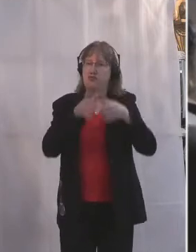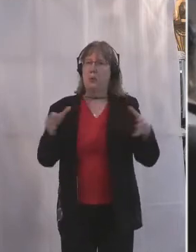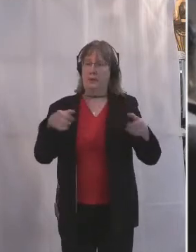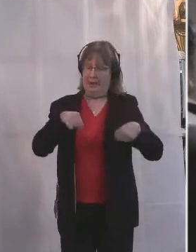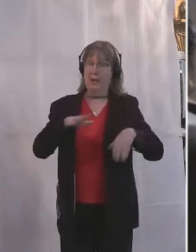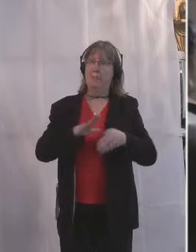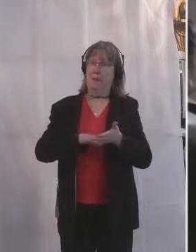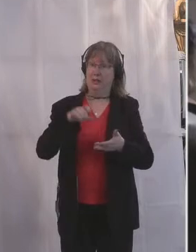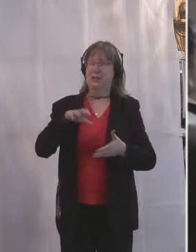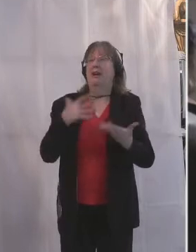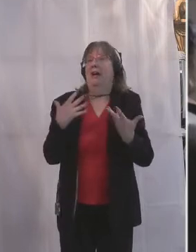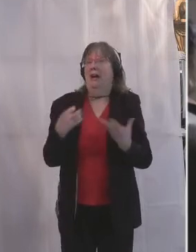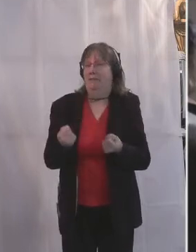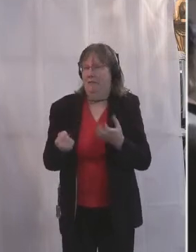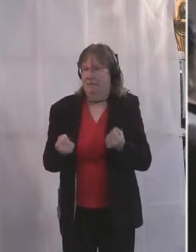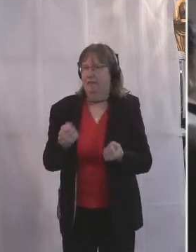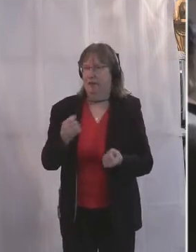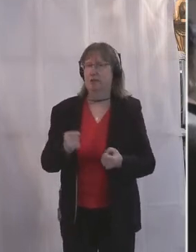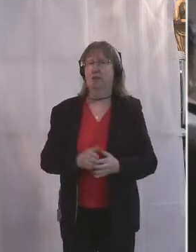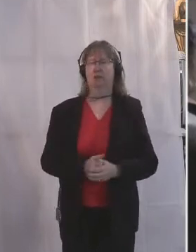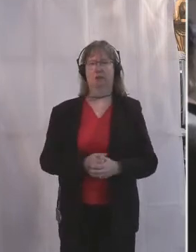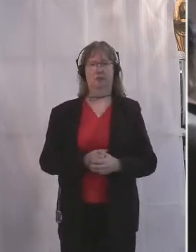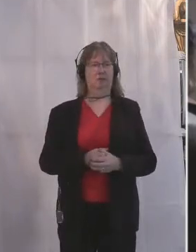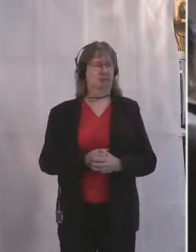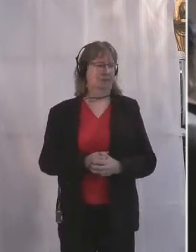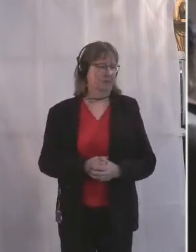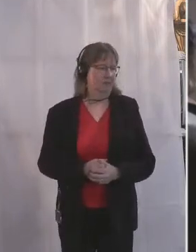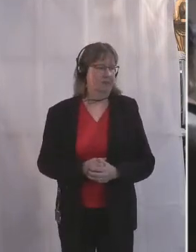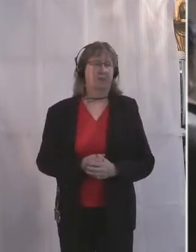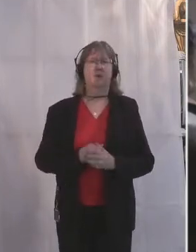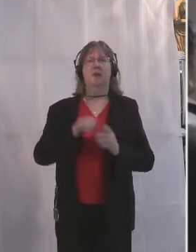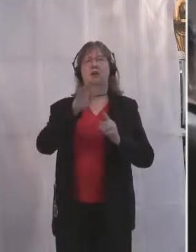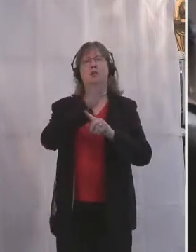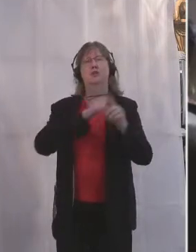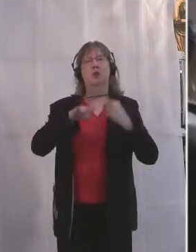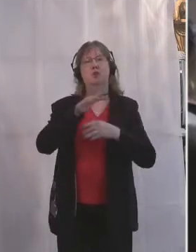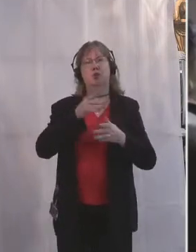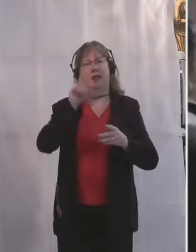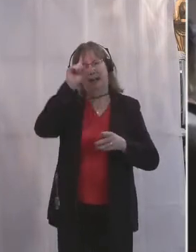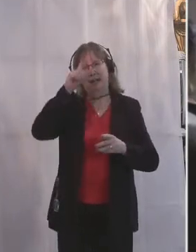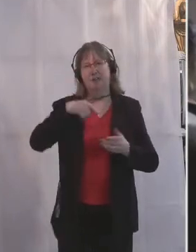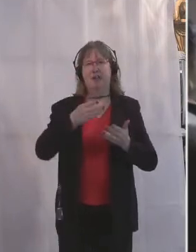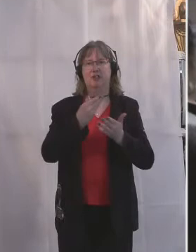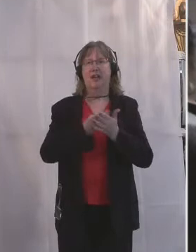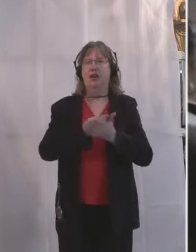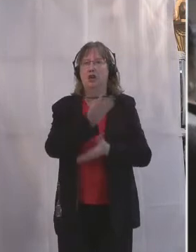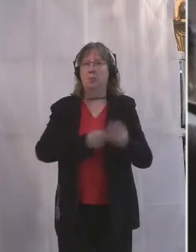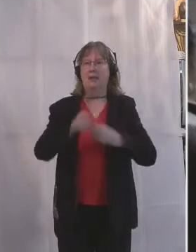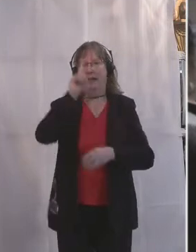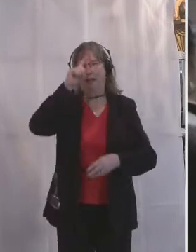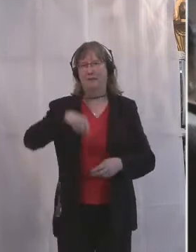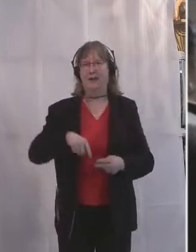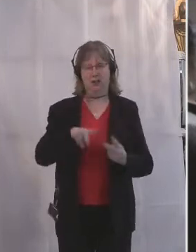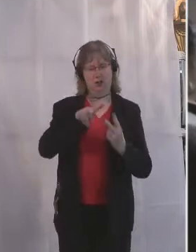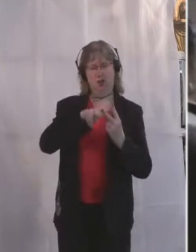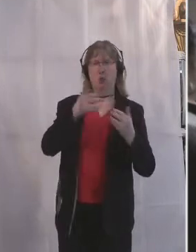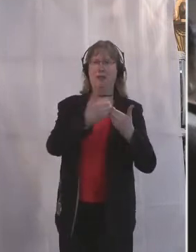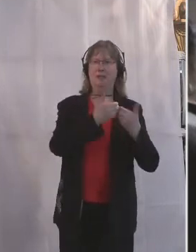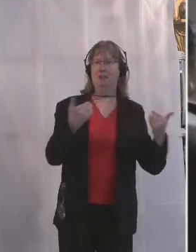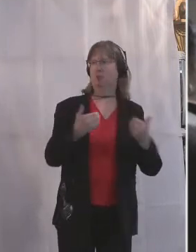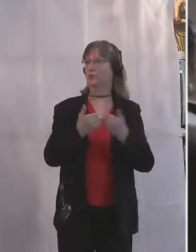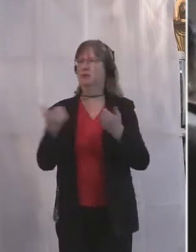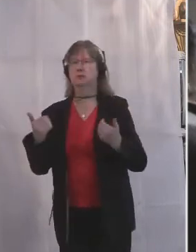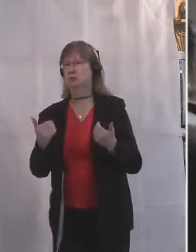Manchester. To quote Indro, social innovation and economic innovation, so not seeing those two things as